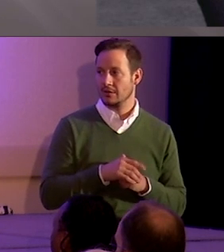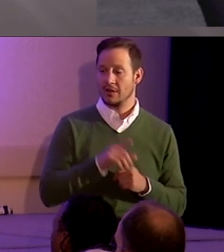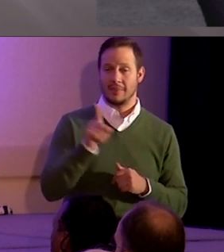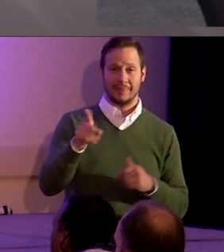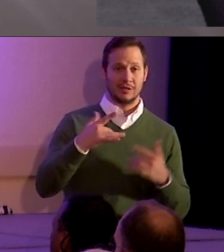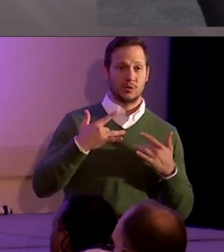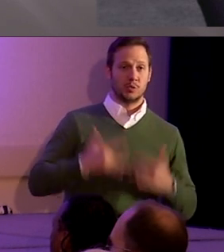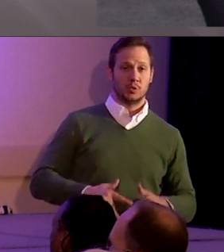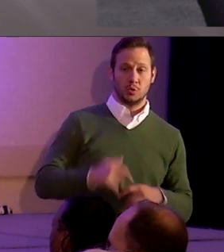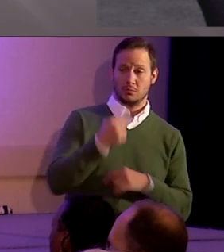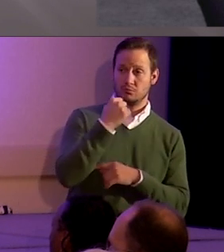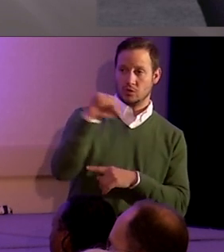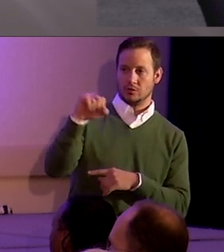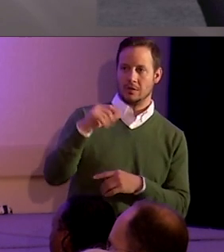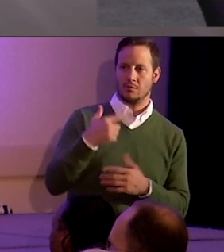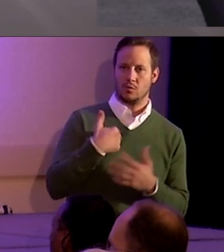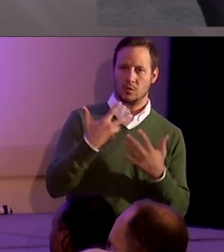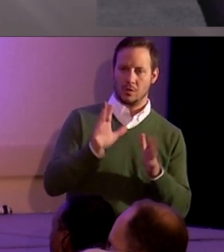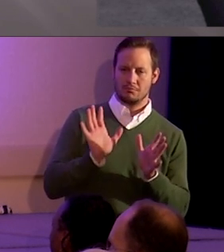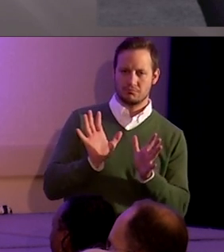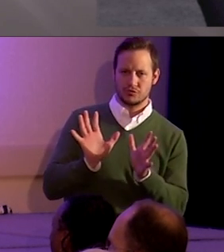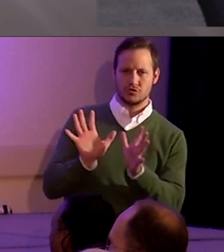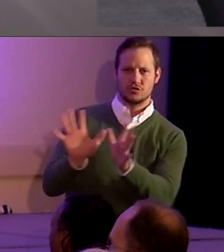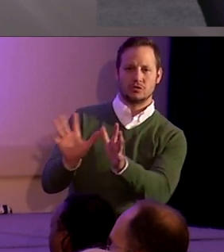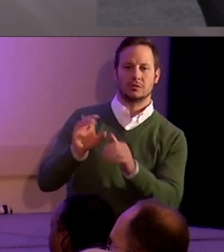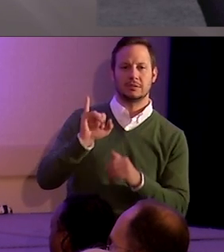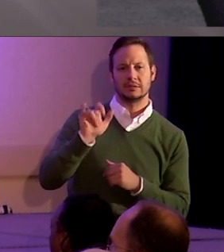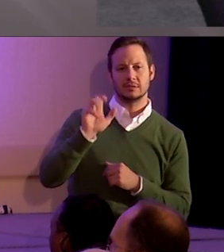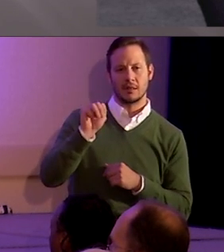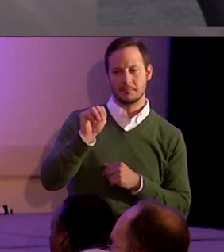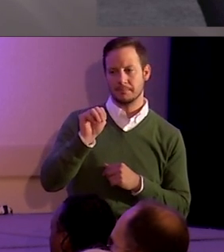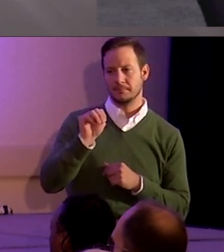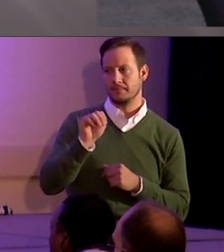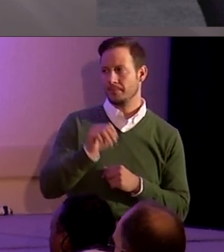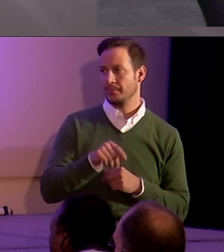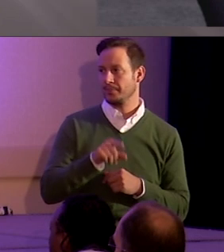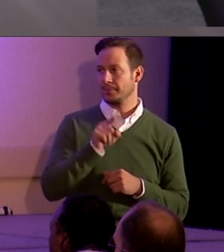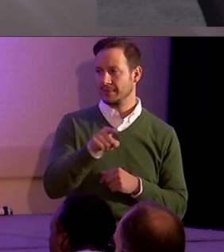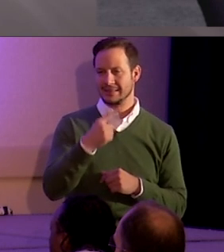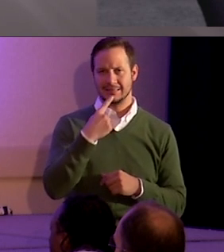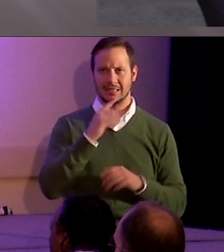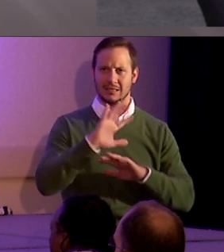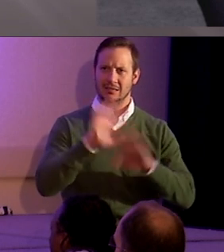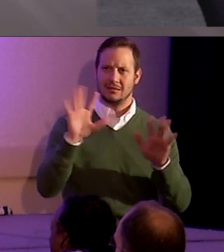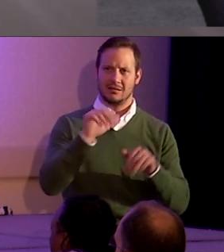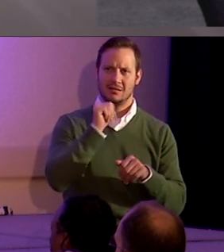and push back Islam and Islamism. It says loud and clear, no more, enough.